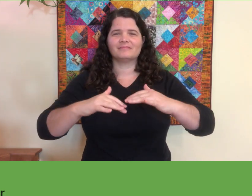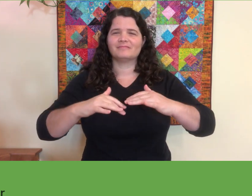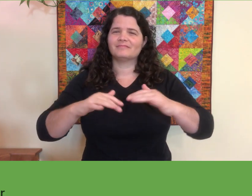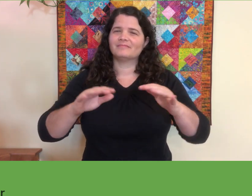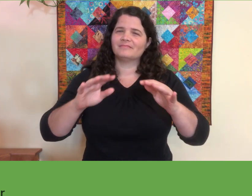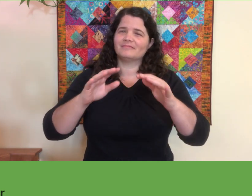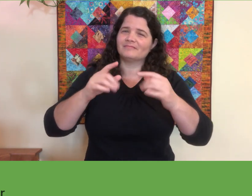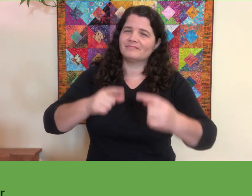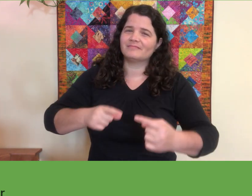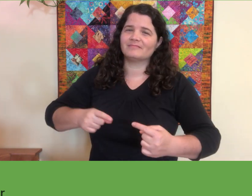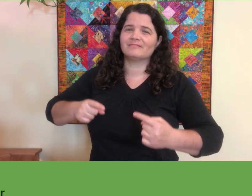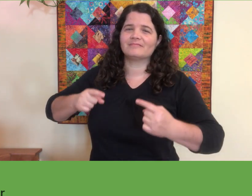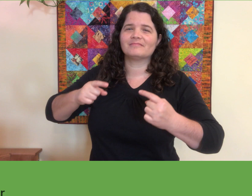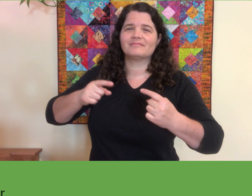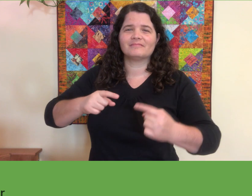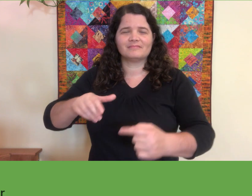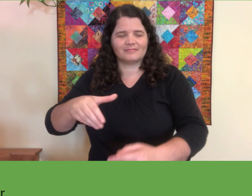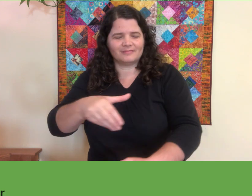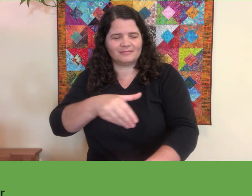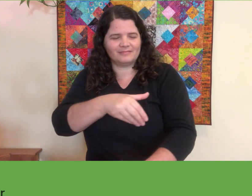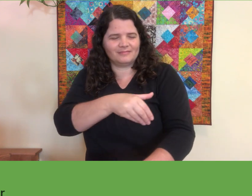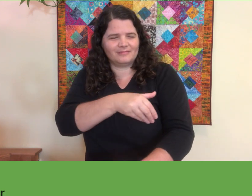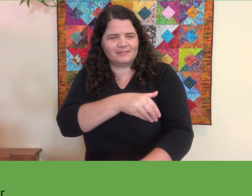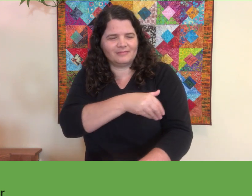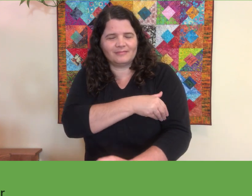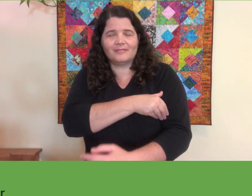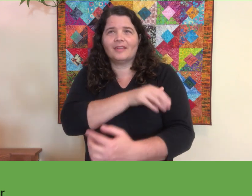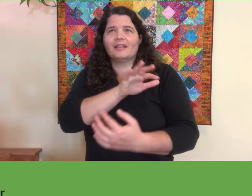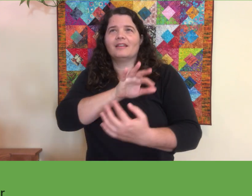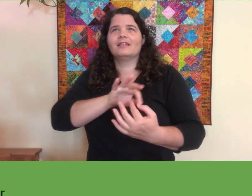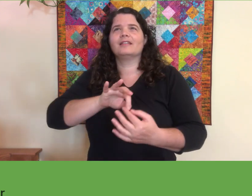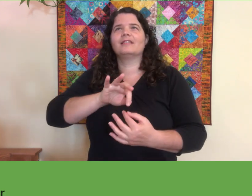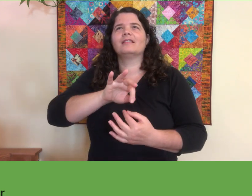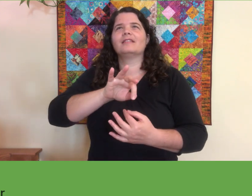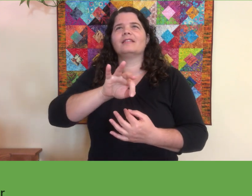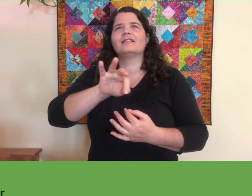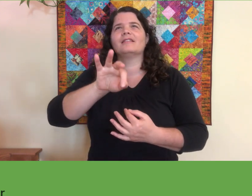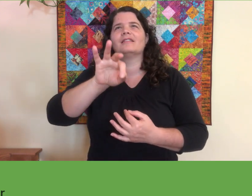gathered here in the struggle and the power,